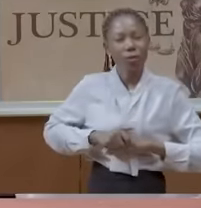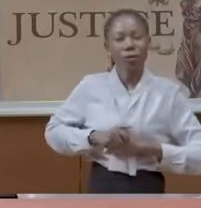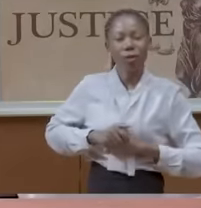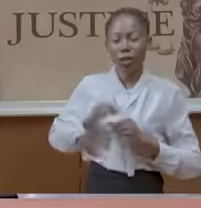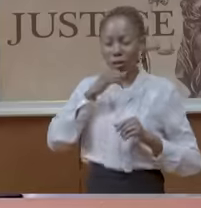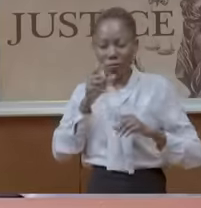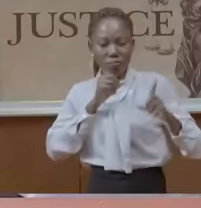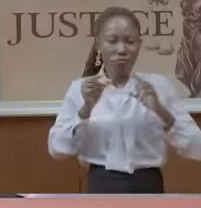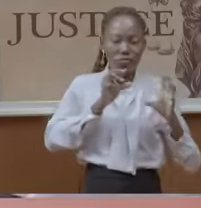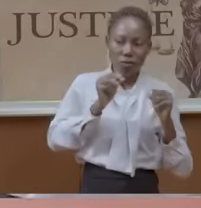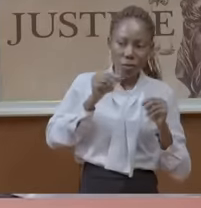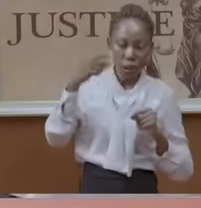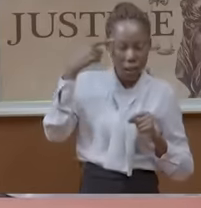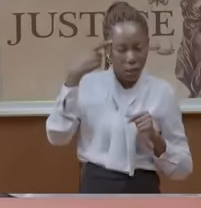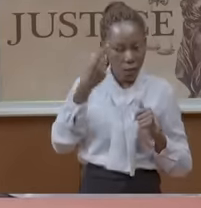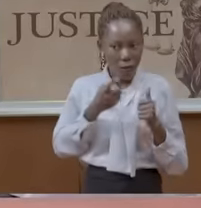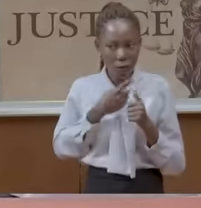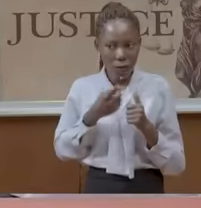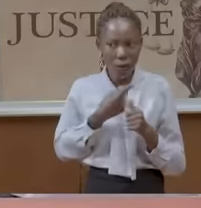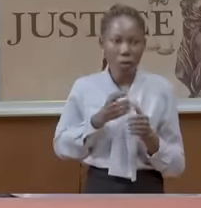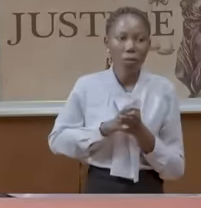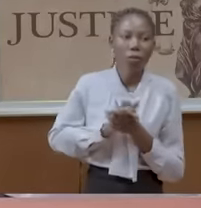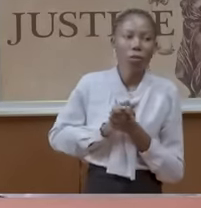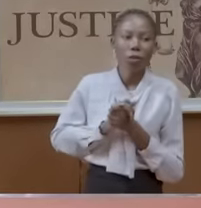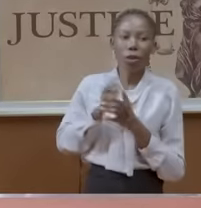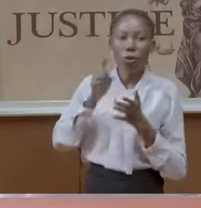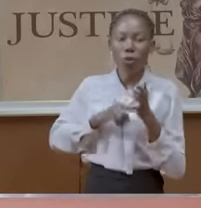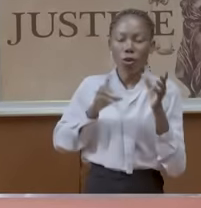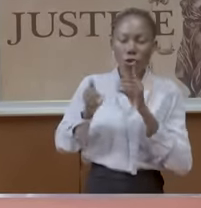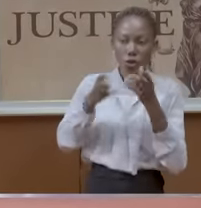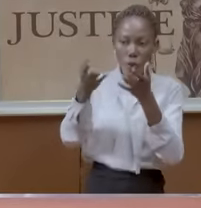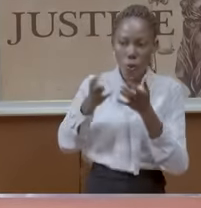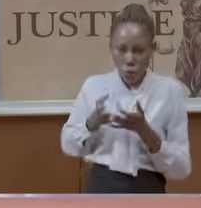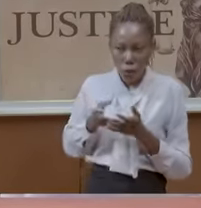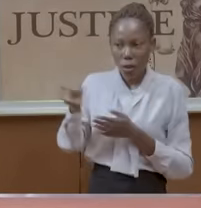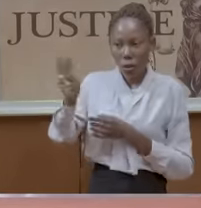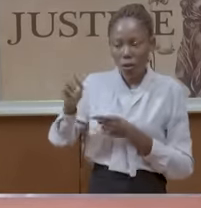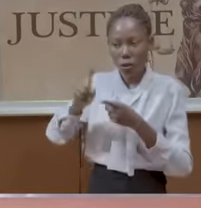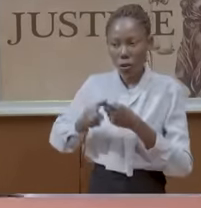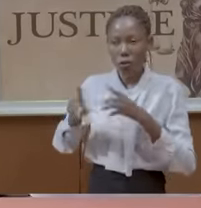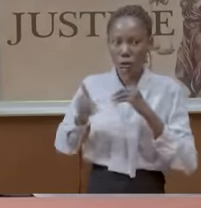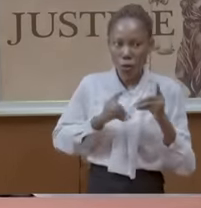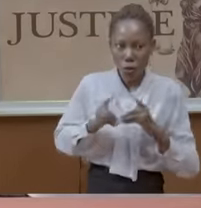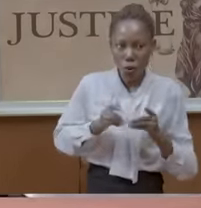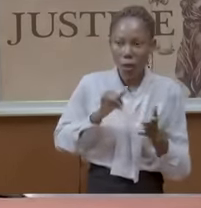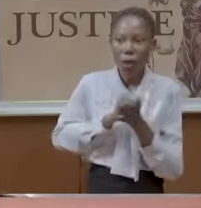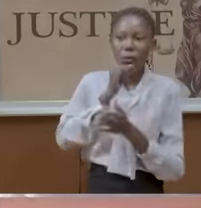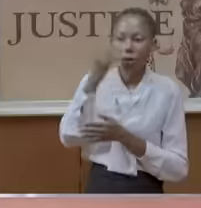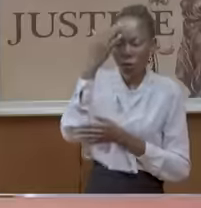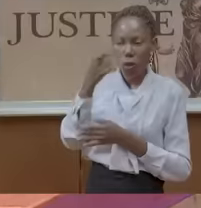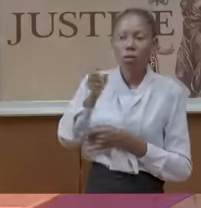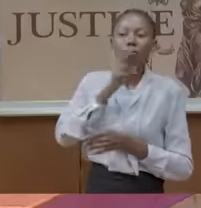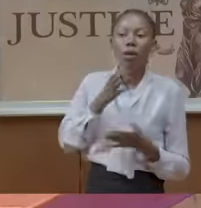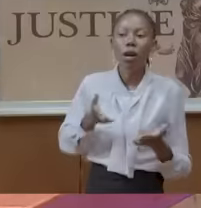saying. Not just talk. Think first and say it. What do you want him to do? Because that is why you are